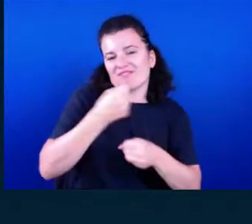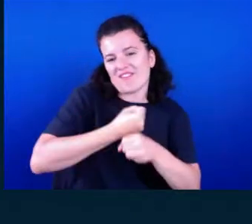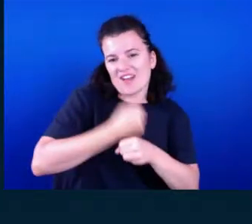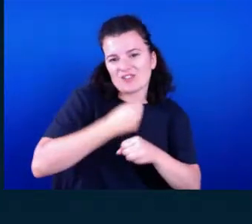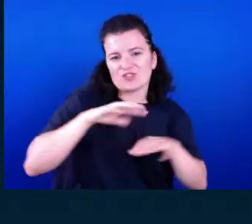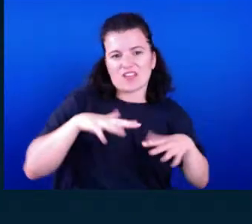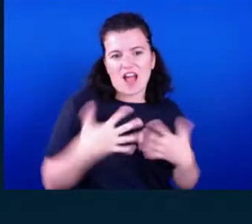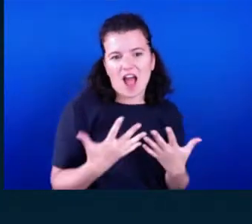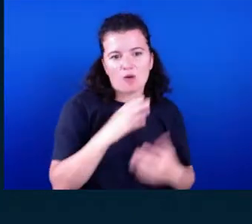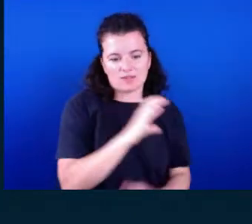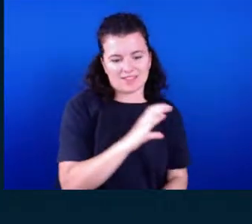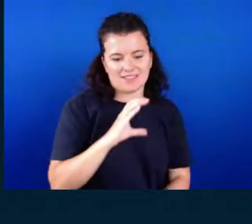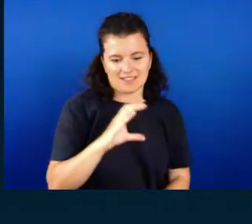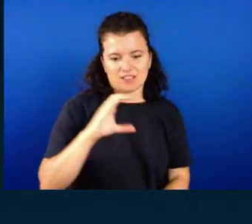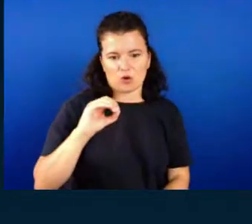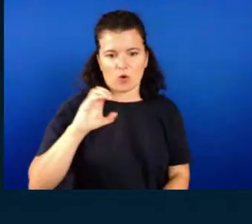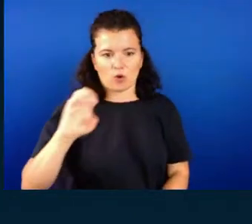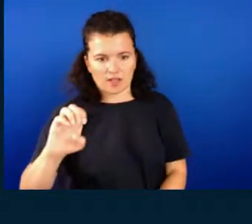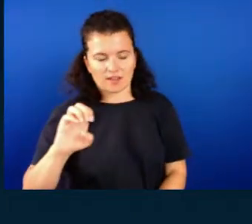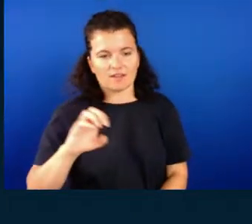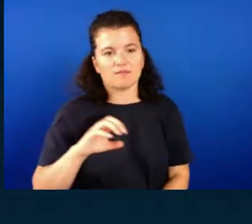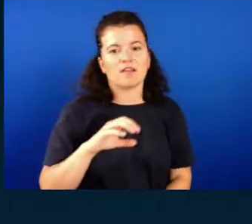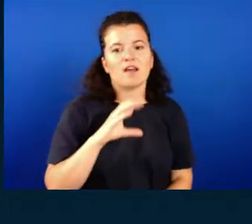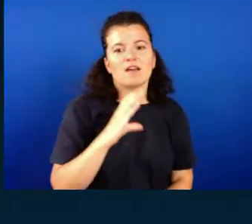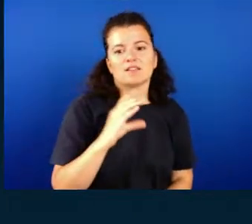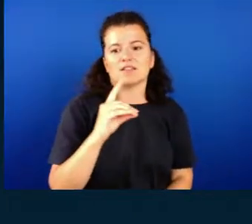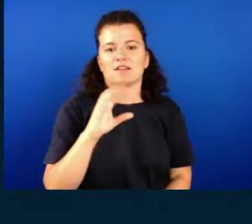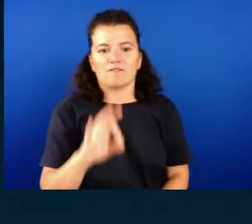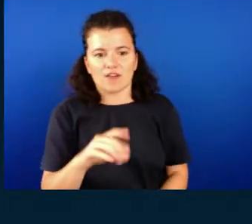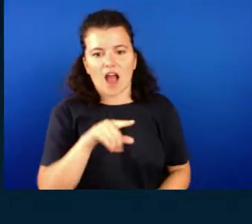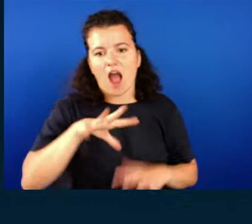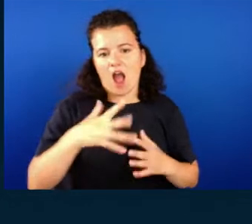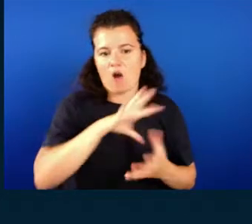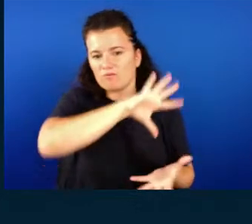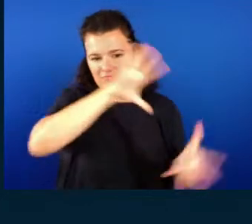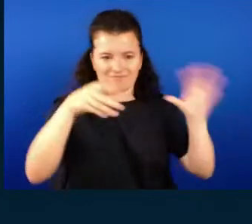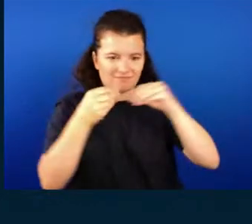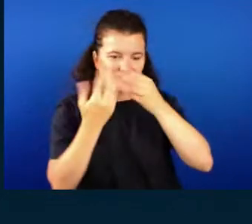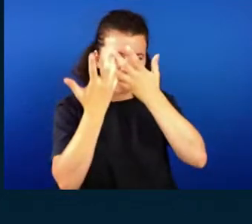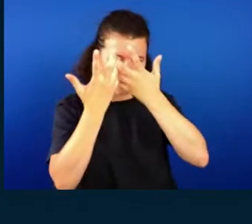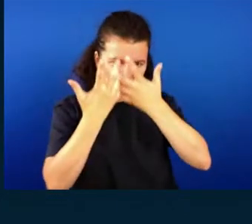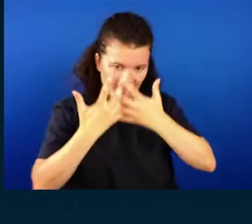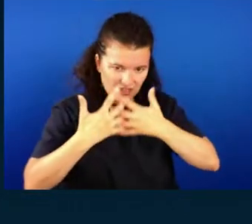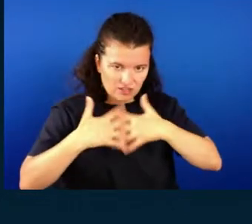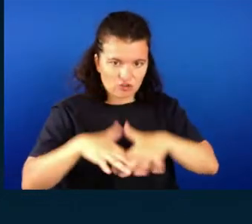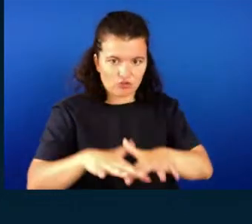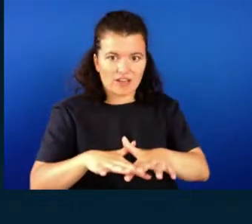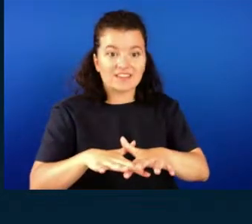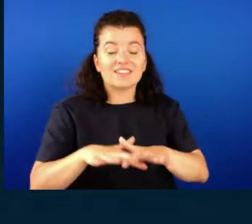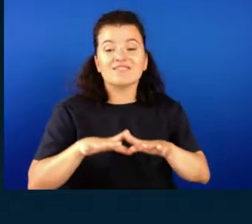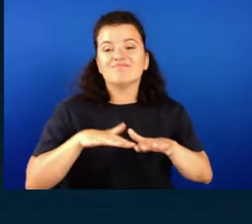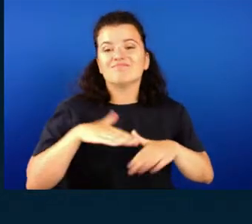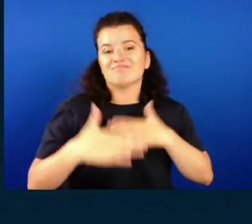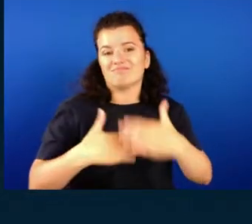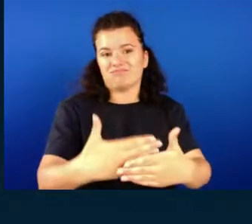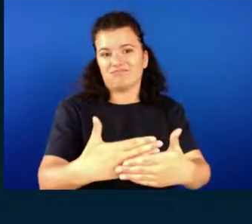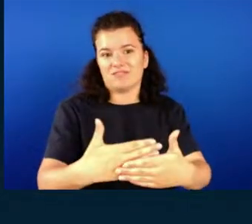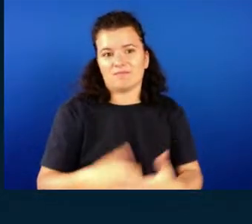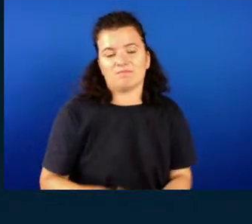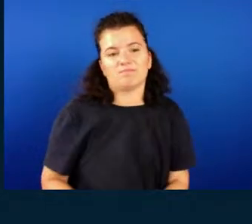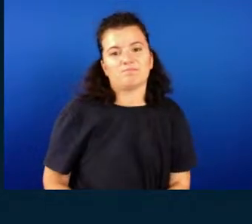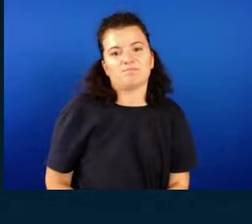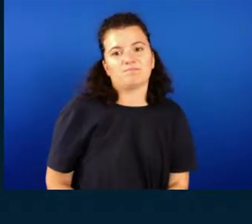how CCOE, CDF, everything is integrated. And Azure DevOps comes into play that